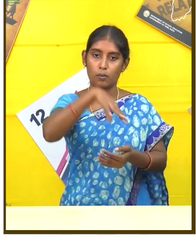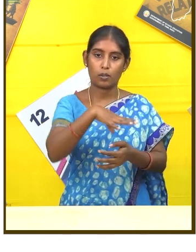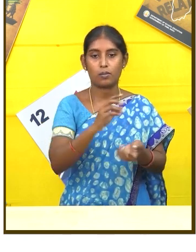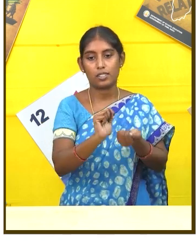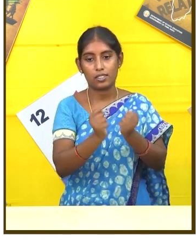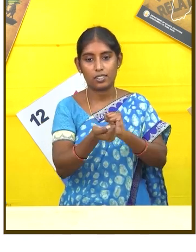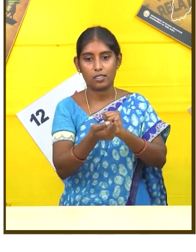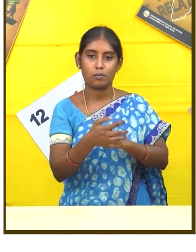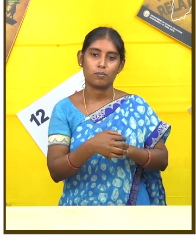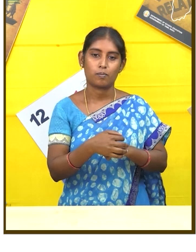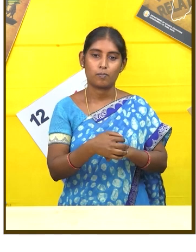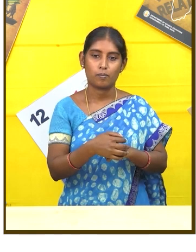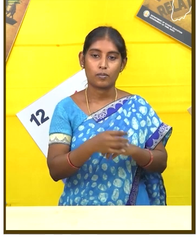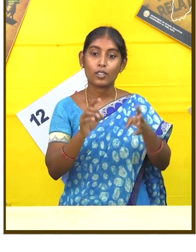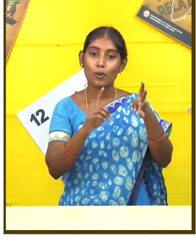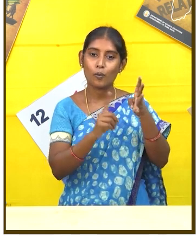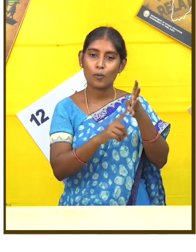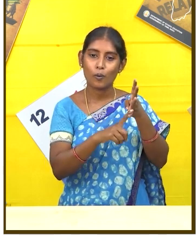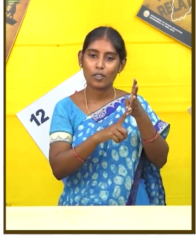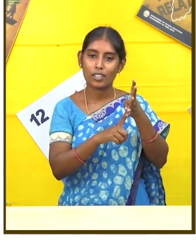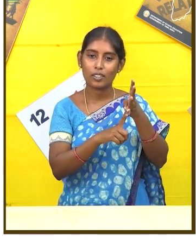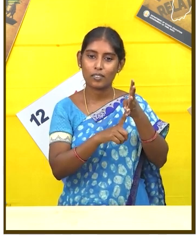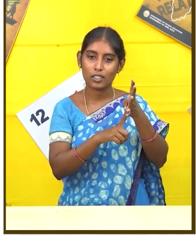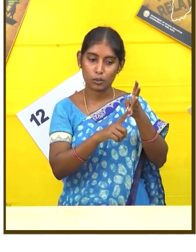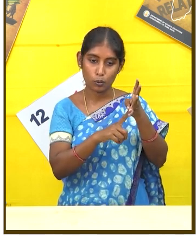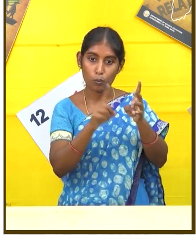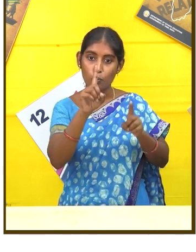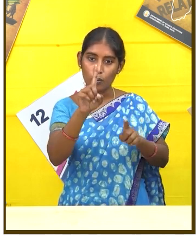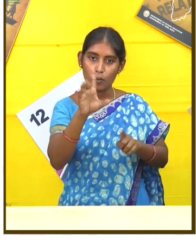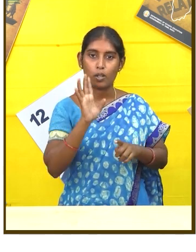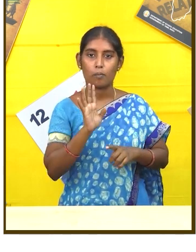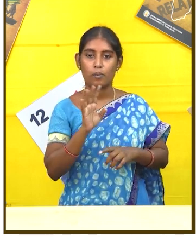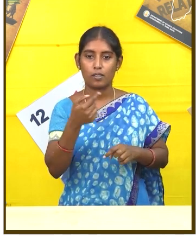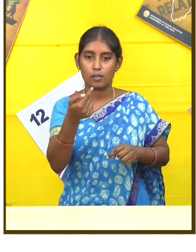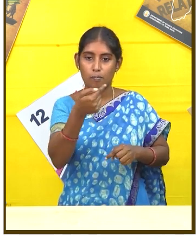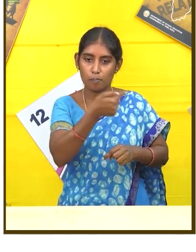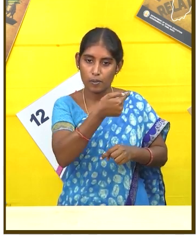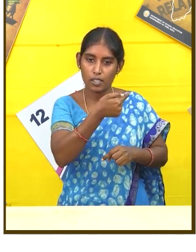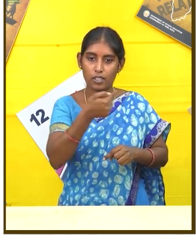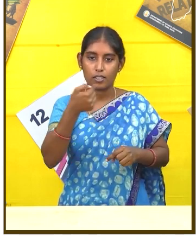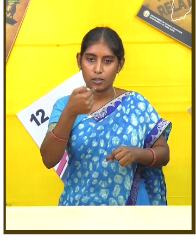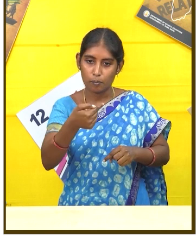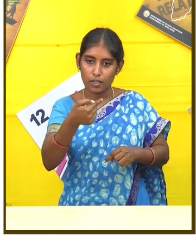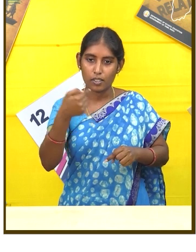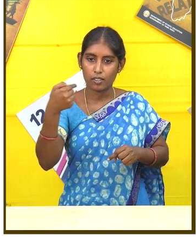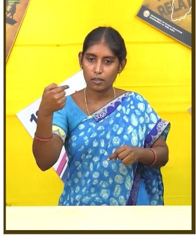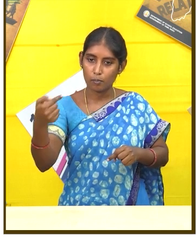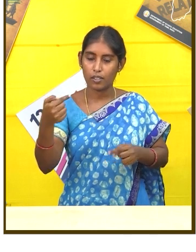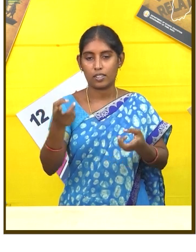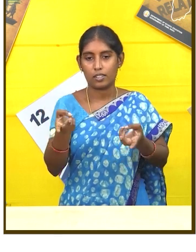subtracted from 6. Therefore, the 4th equation sign only be changed. So see that I am changing